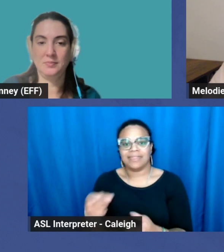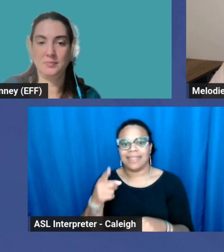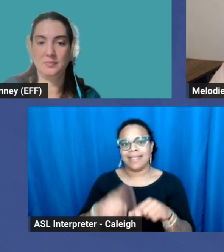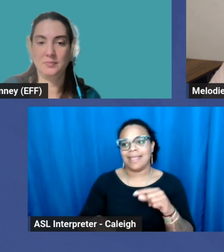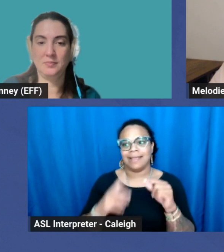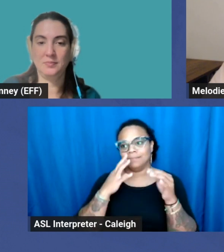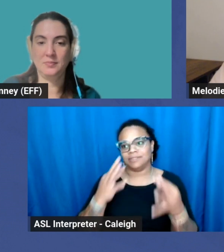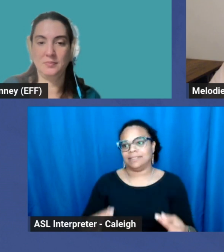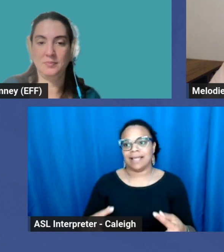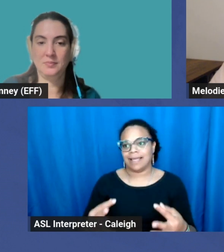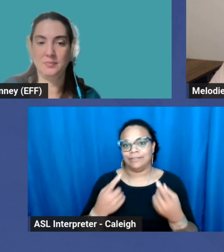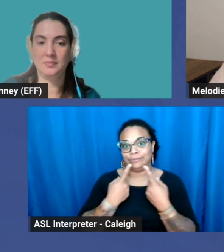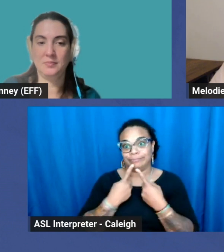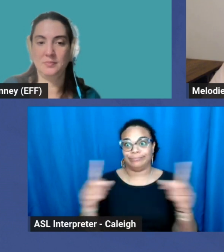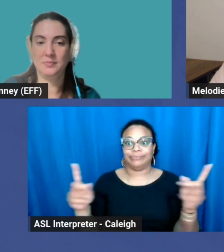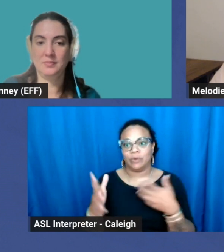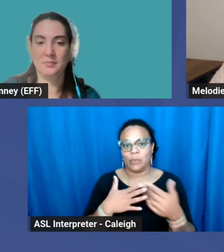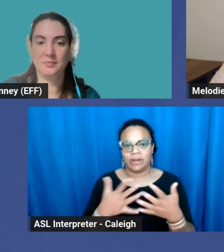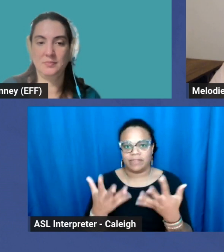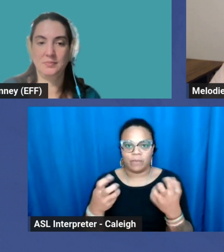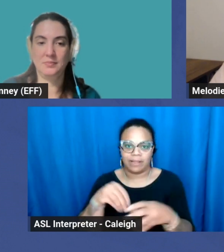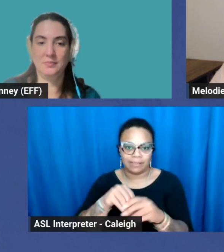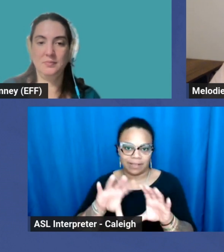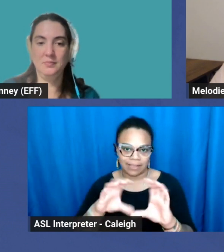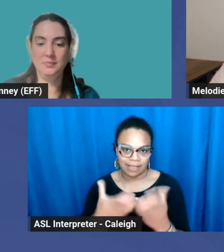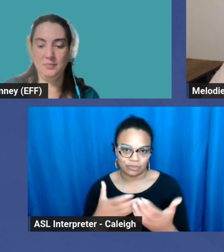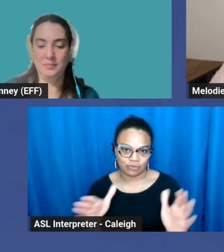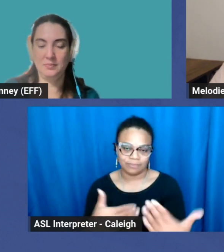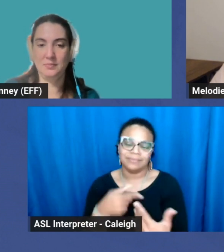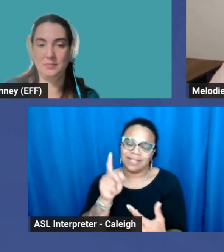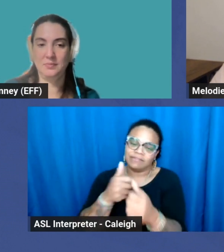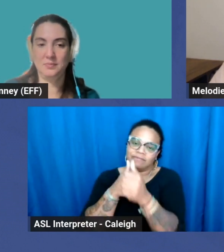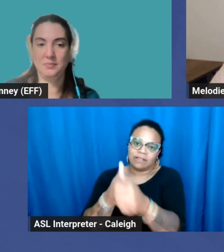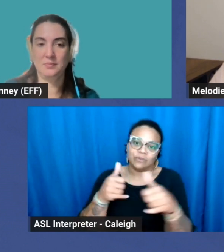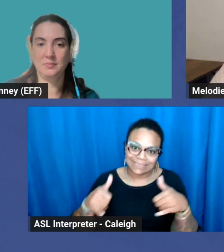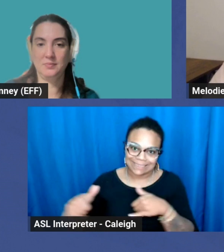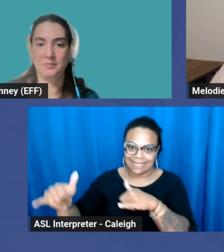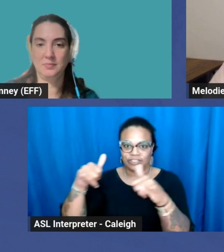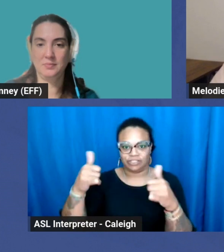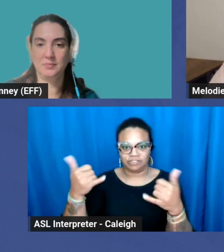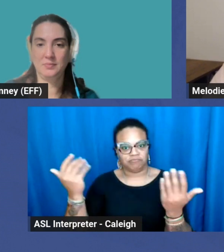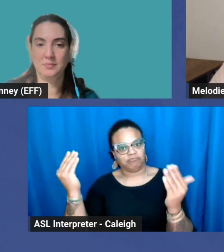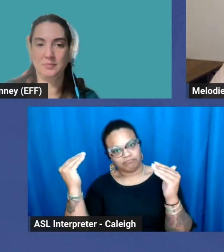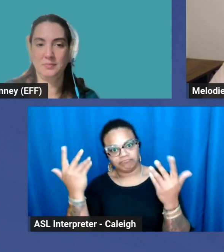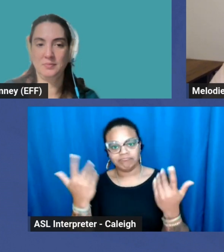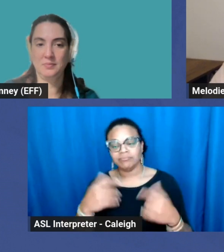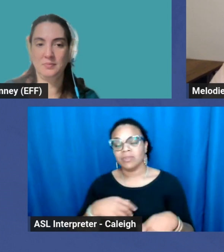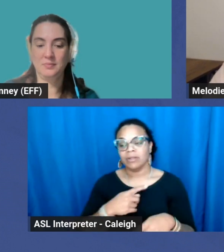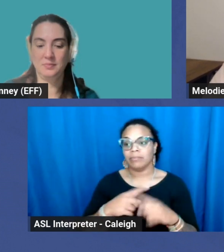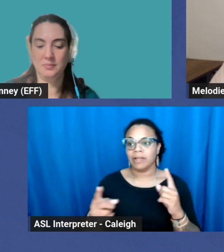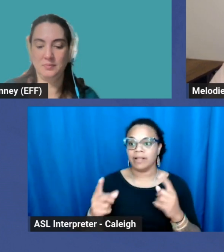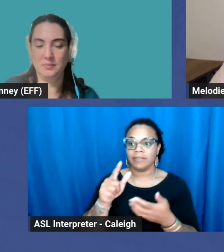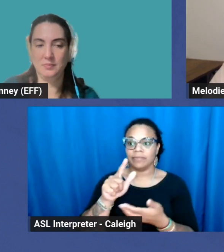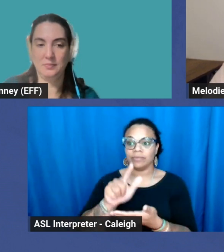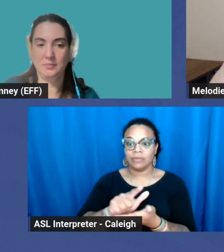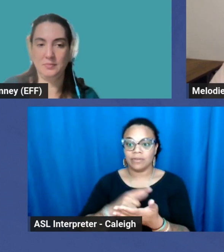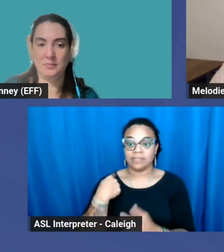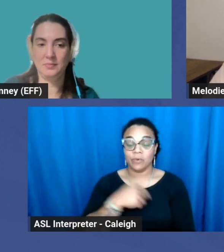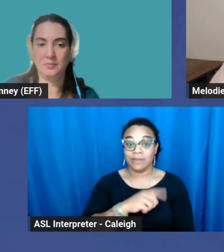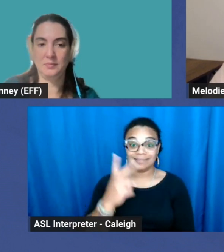say whatever they want in the classroom, and there are standards that they need to meet. But the legislation we've